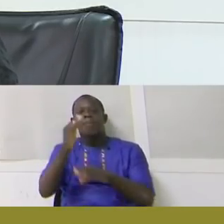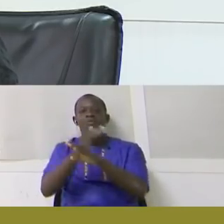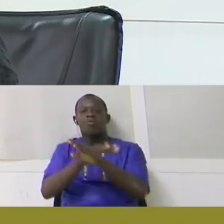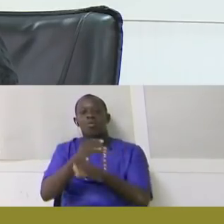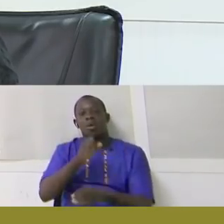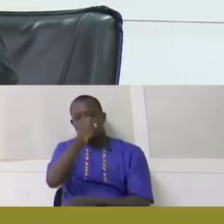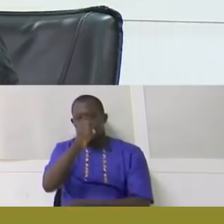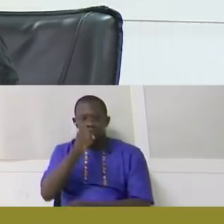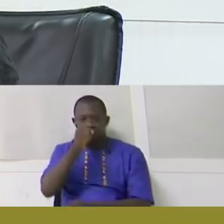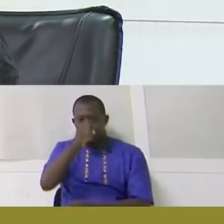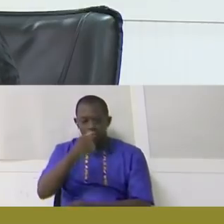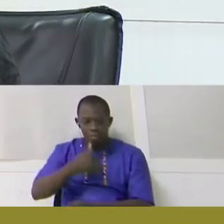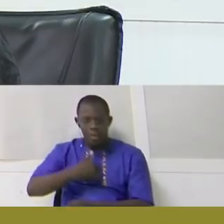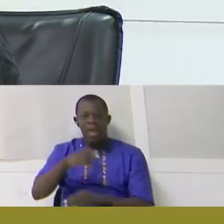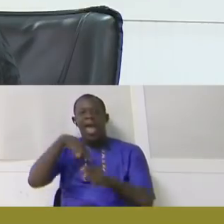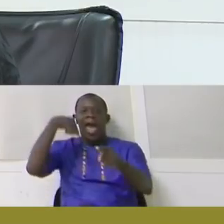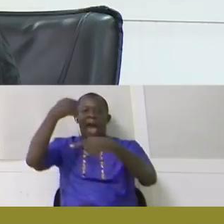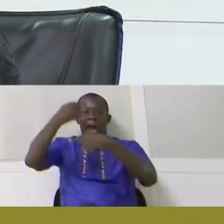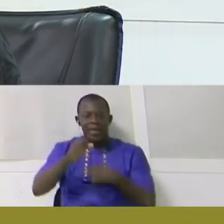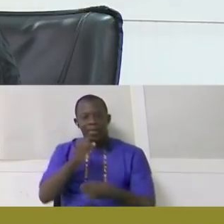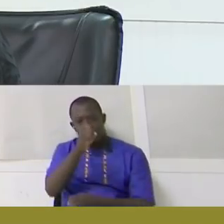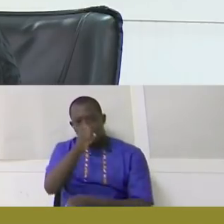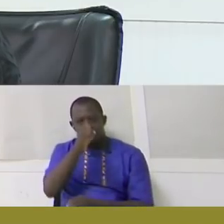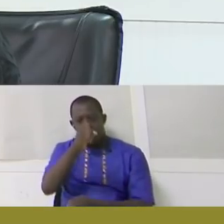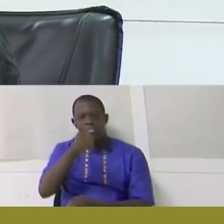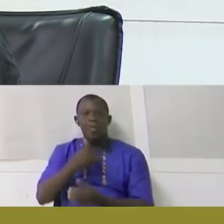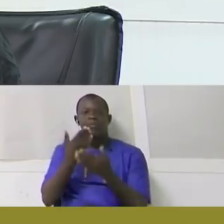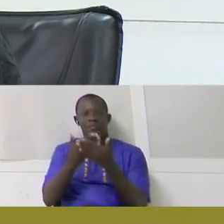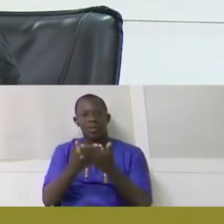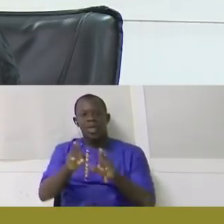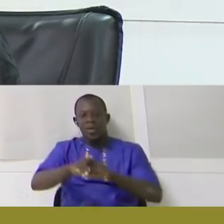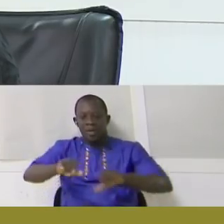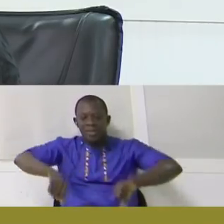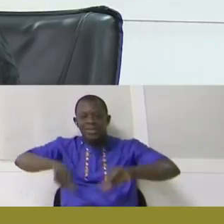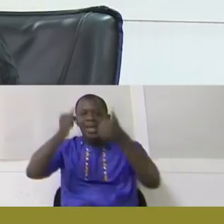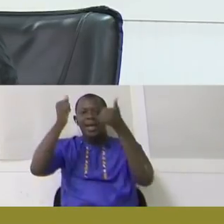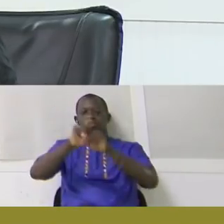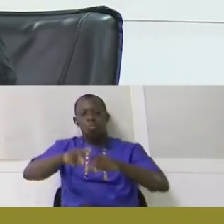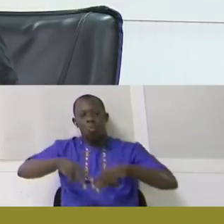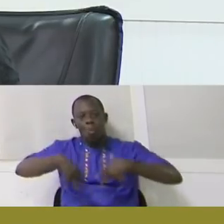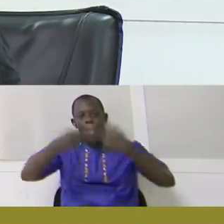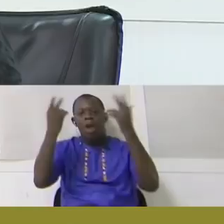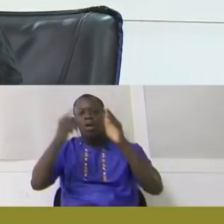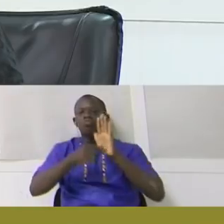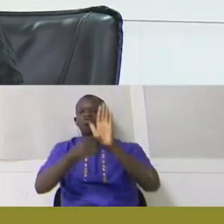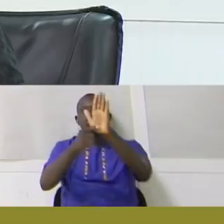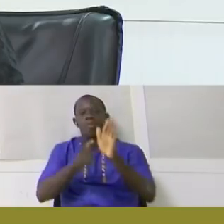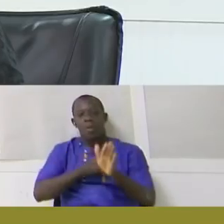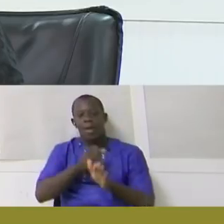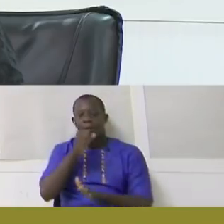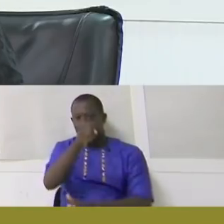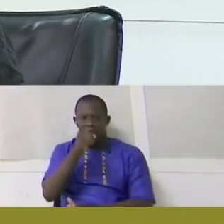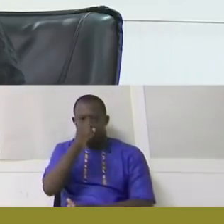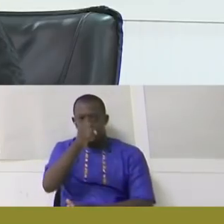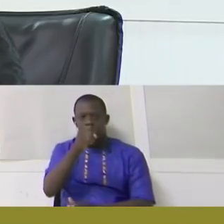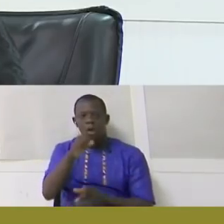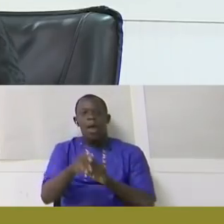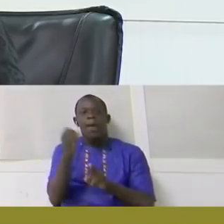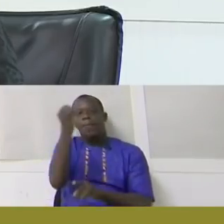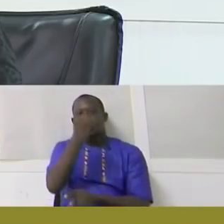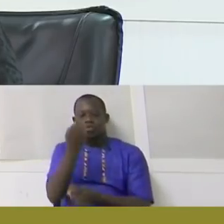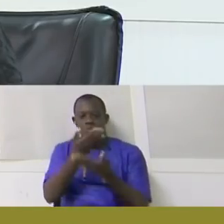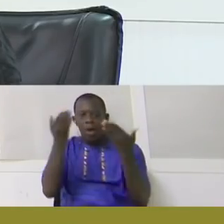nonu. After that interview. Ñu commencé di air ma interview wi. They started to air my interview. Because dañ